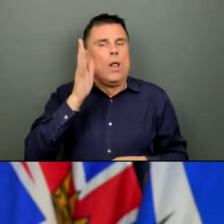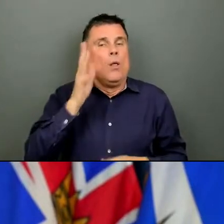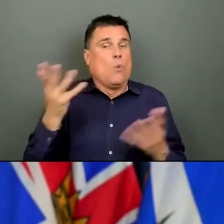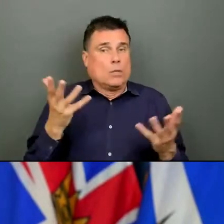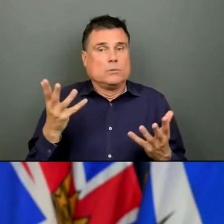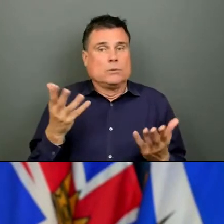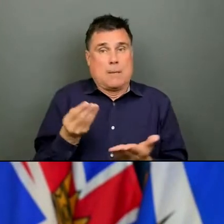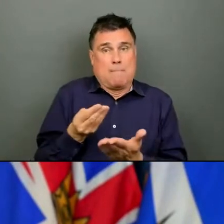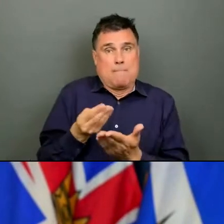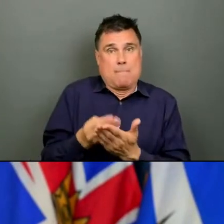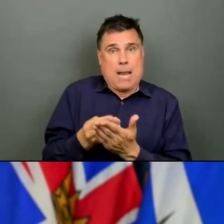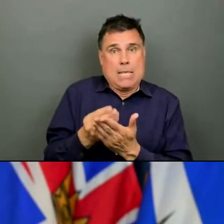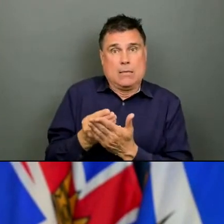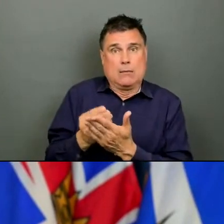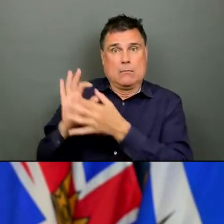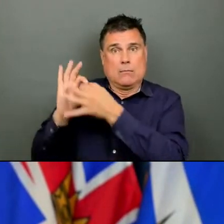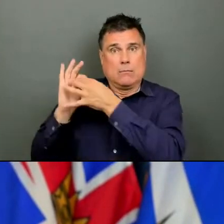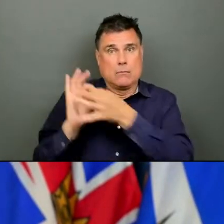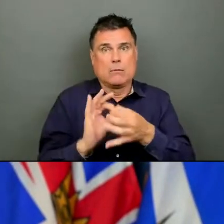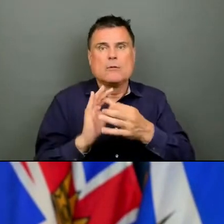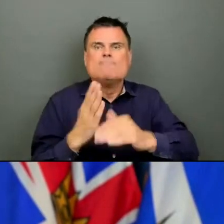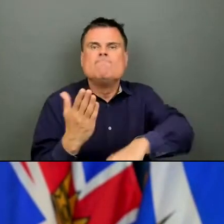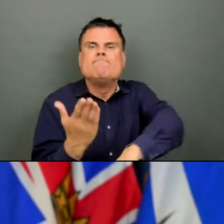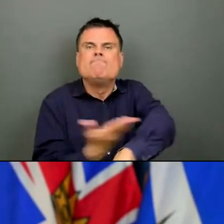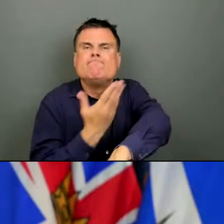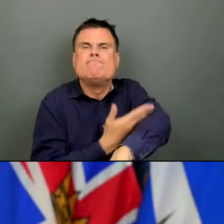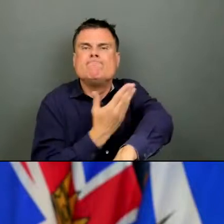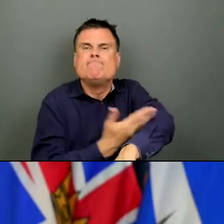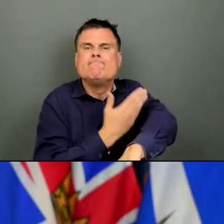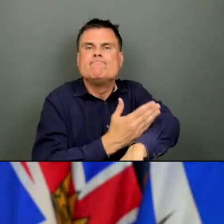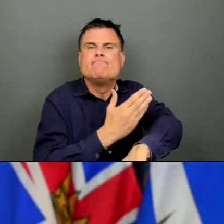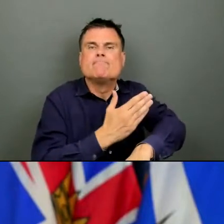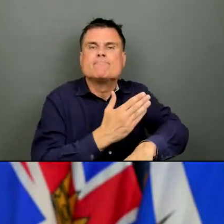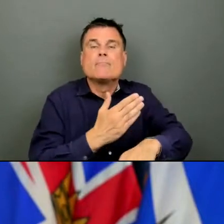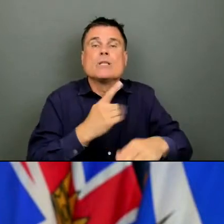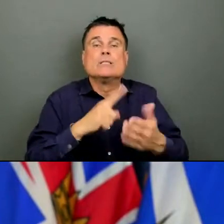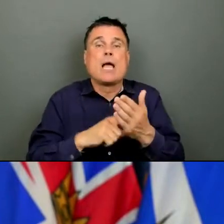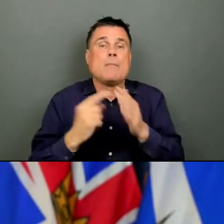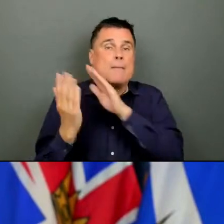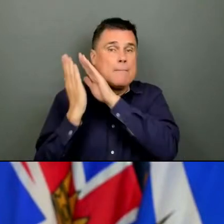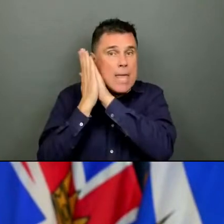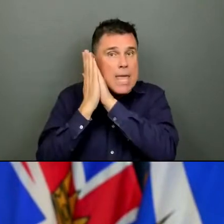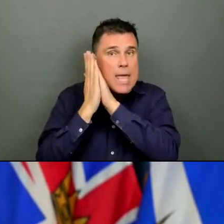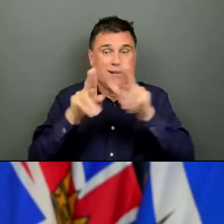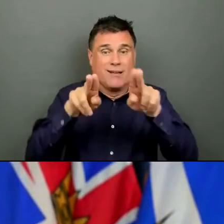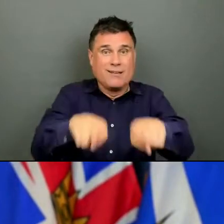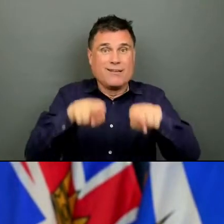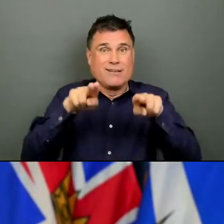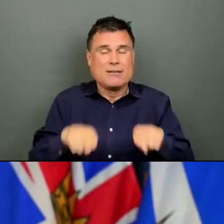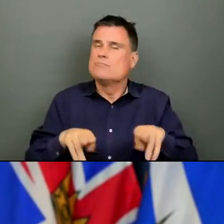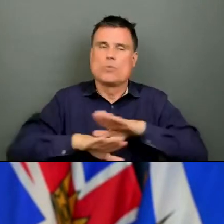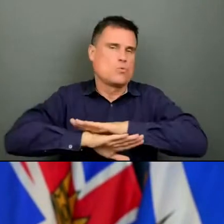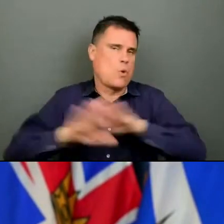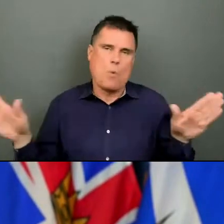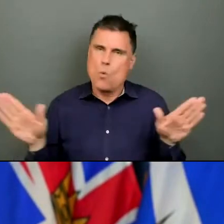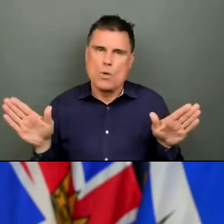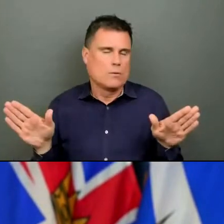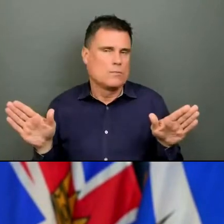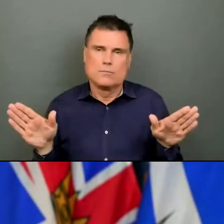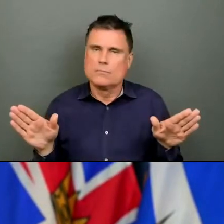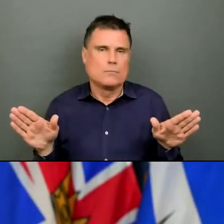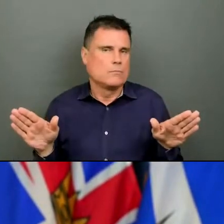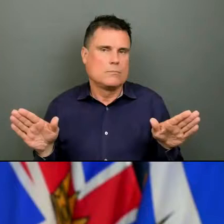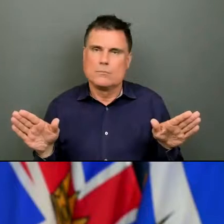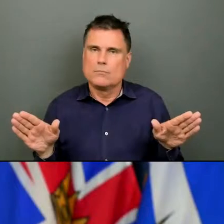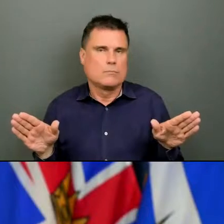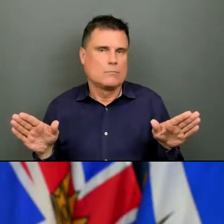Well, it is true that most multi-bed rooms are in Health Authority-owned and operated care homes, which on balance had fewer outbreaks. Multi-bed rooms have